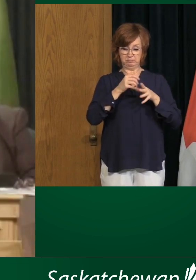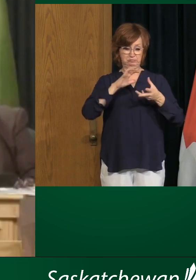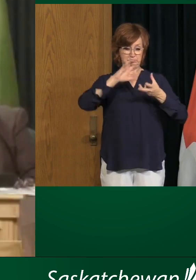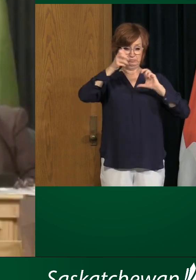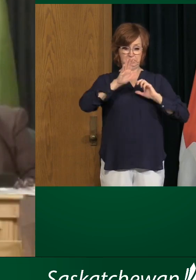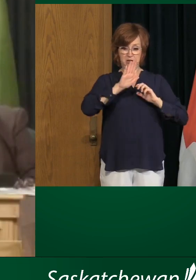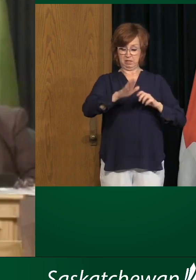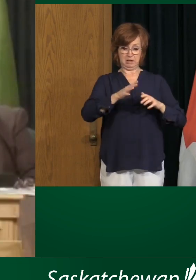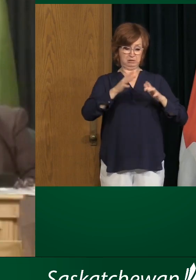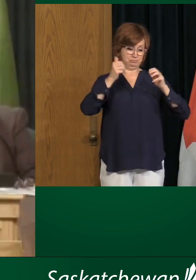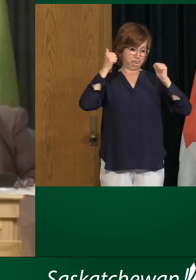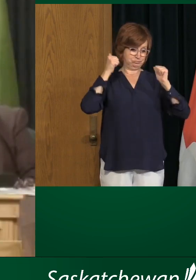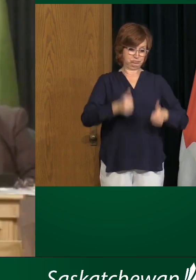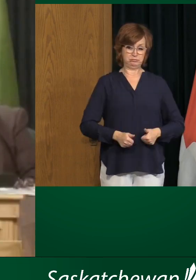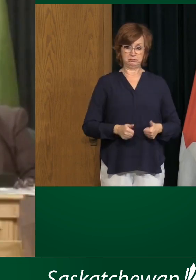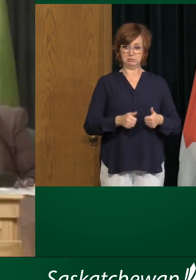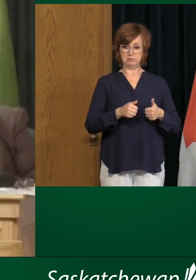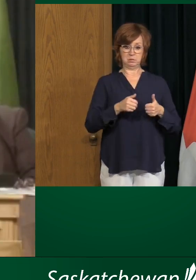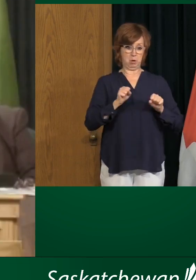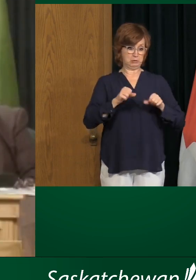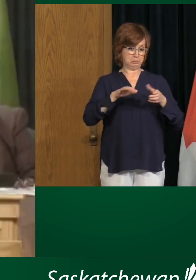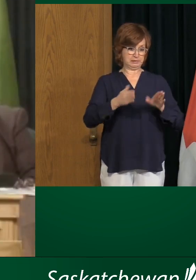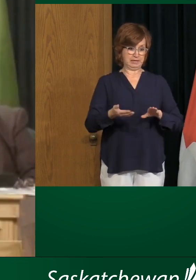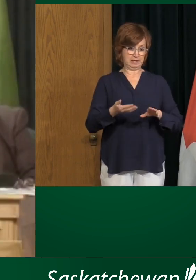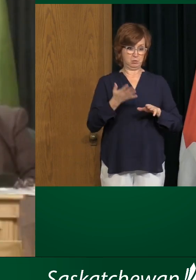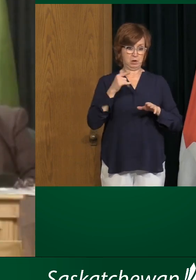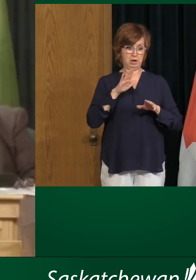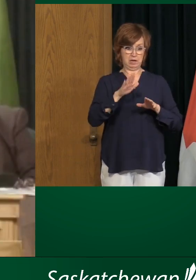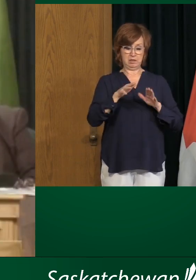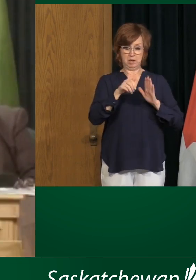have seen severe complications or death because of the delays?